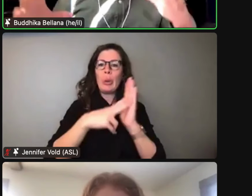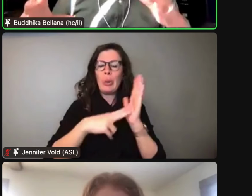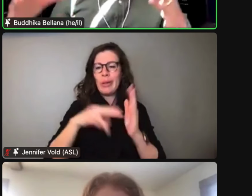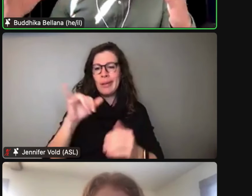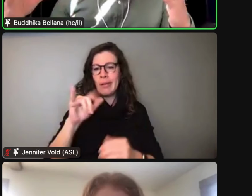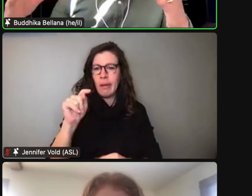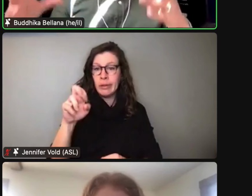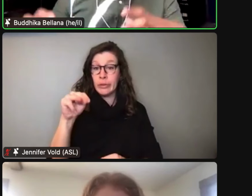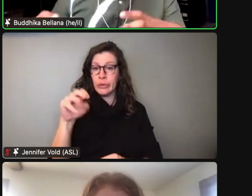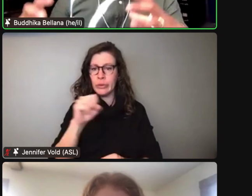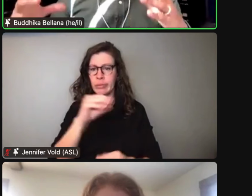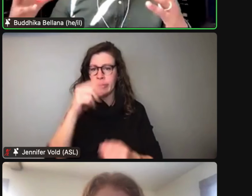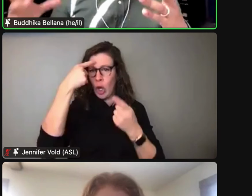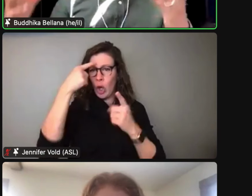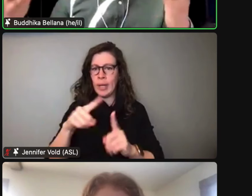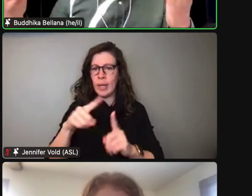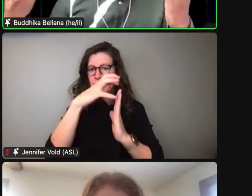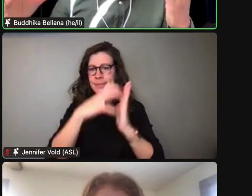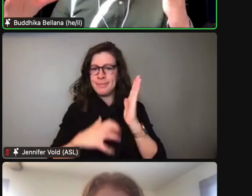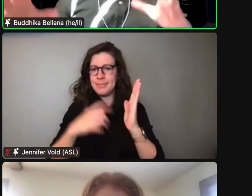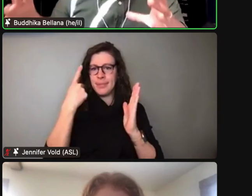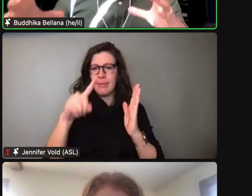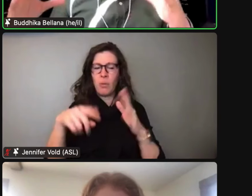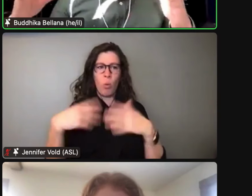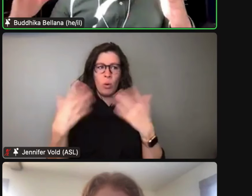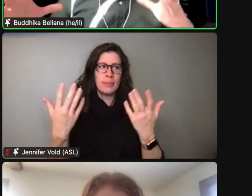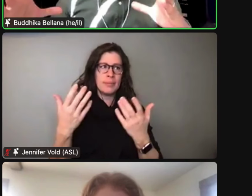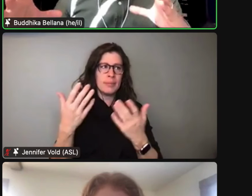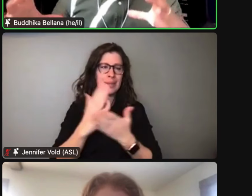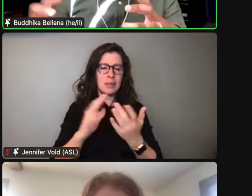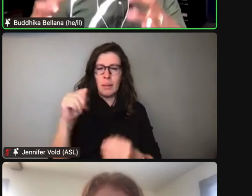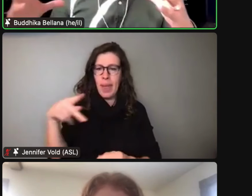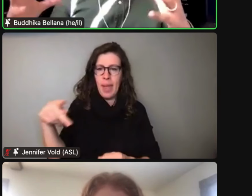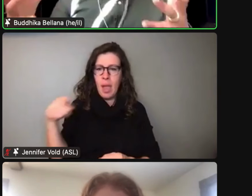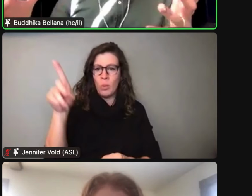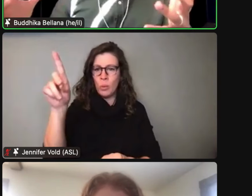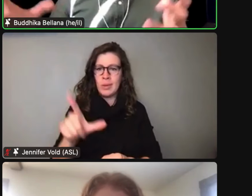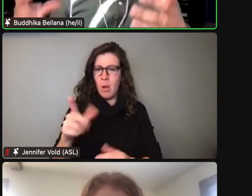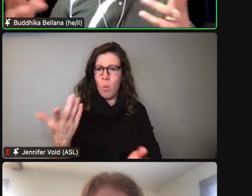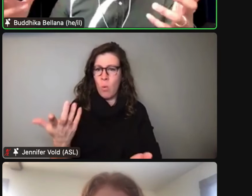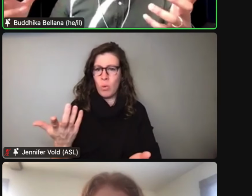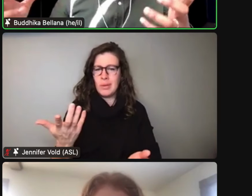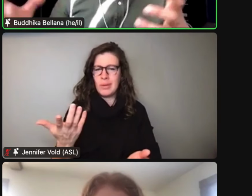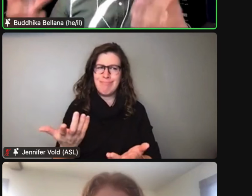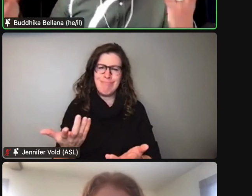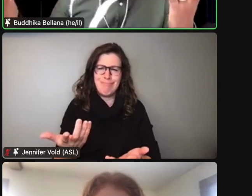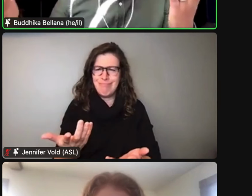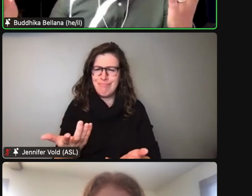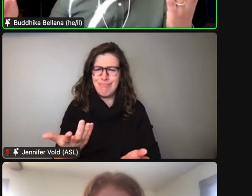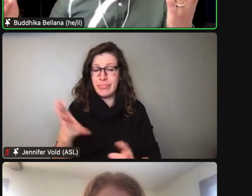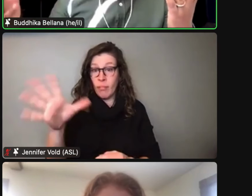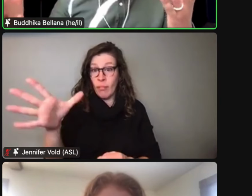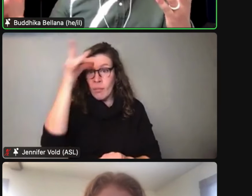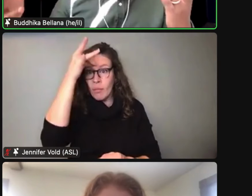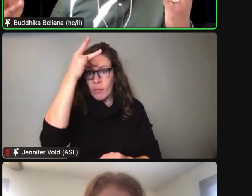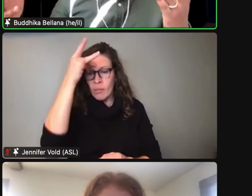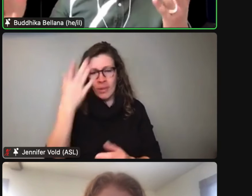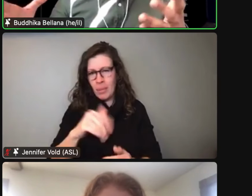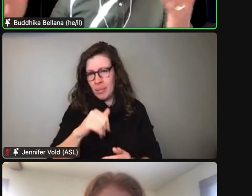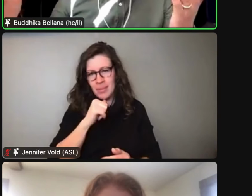agreements for like, you know, some app that you downloaded, which probably wouldn't linger because you probably don't read it